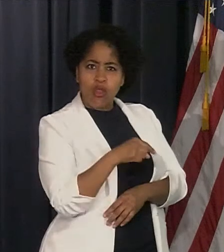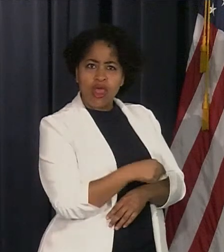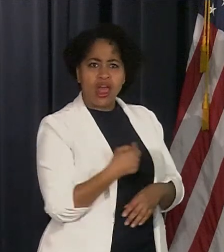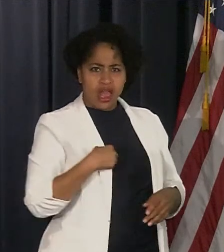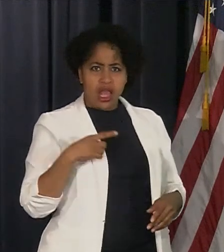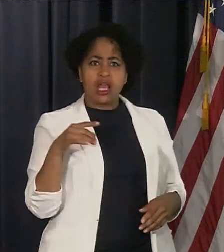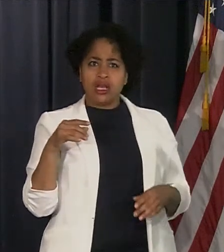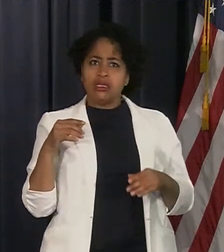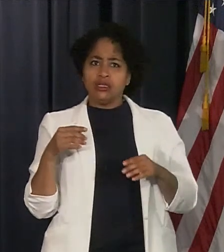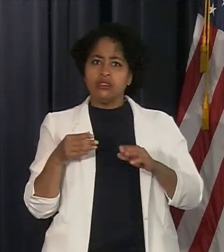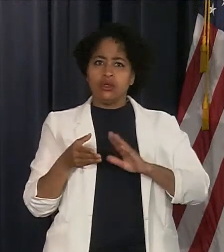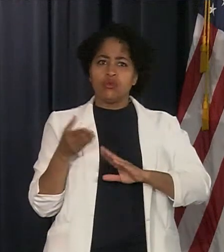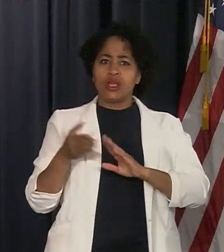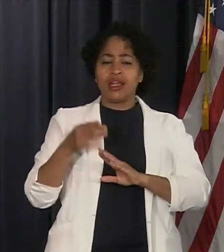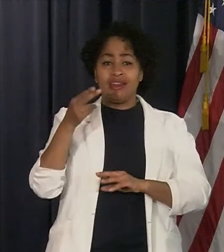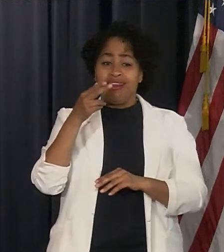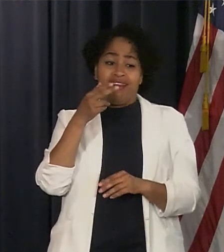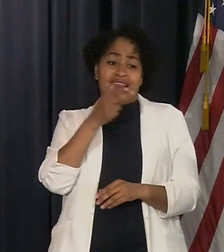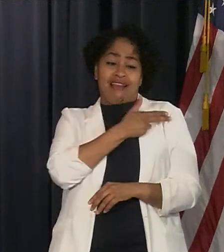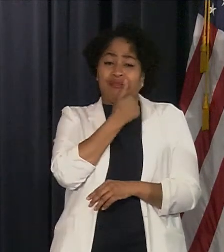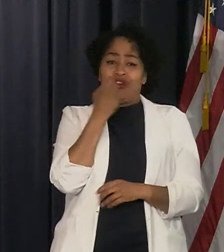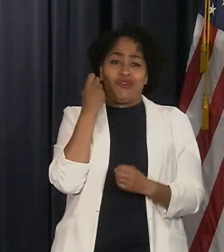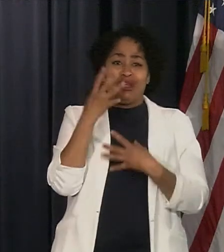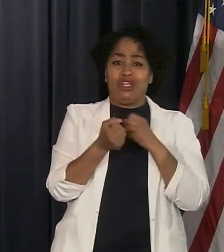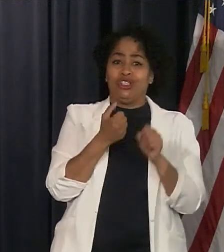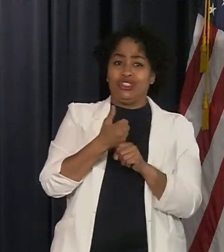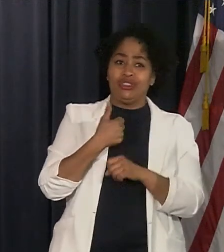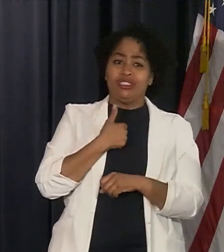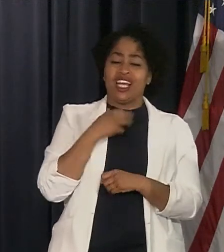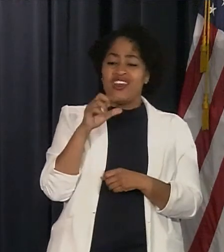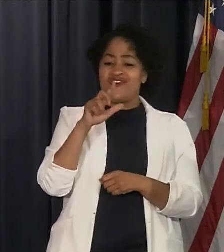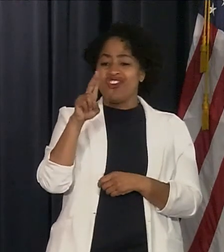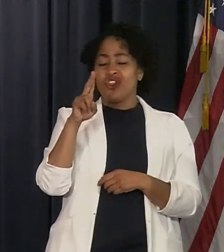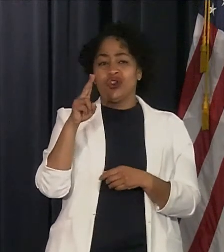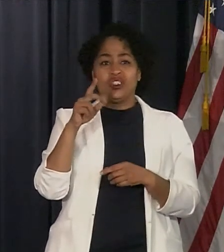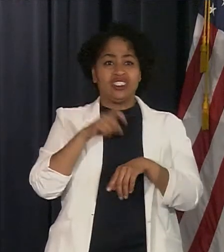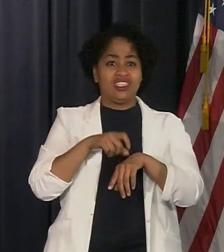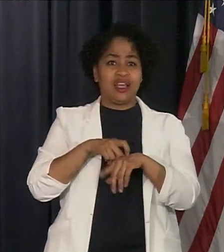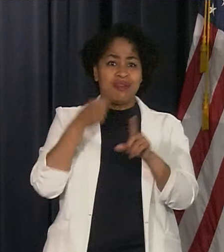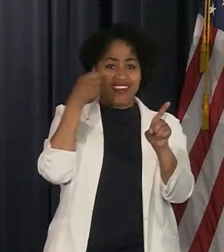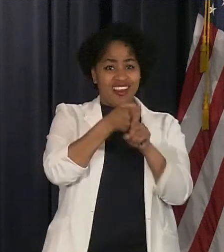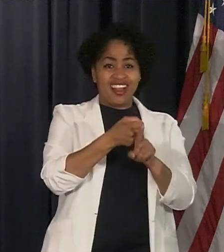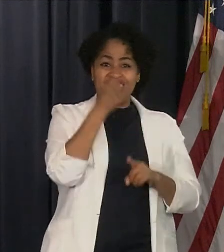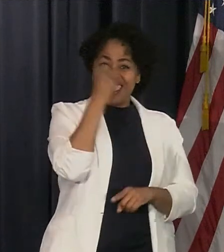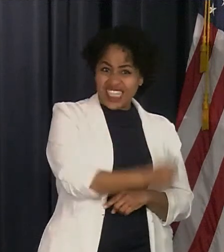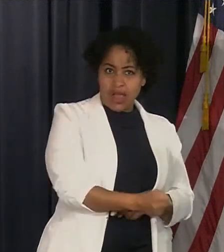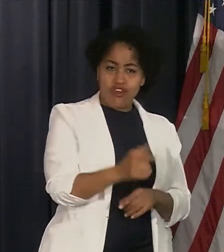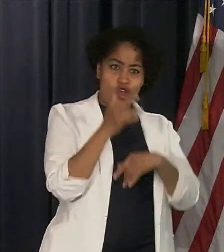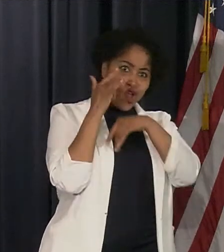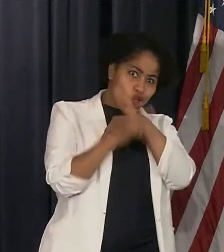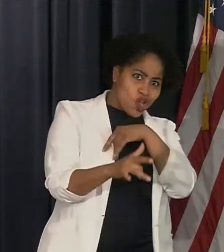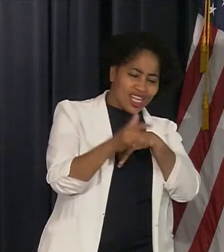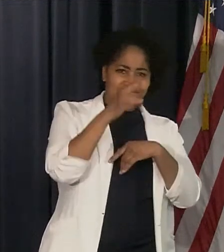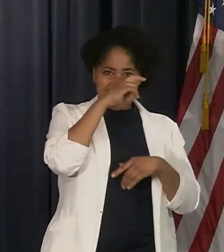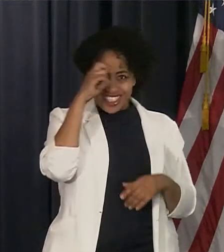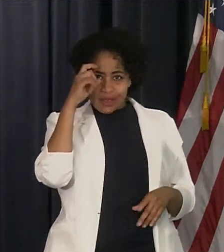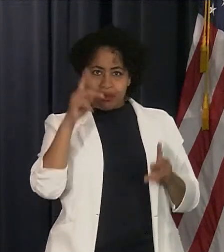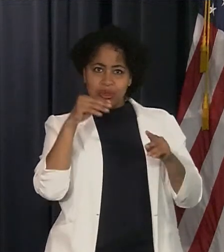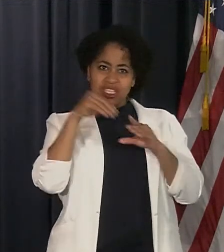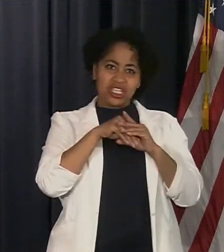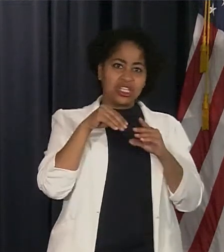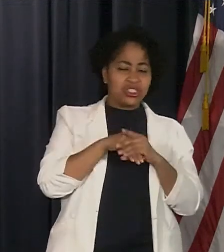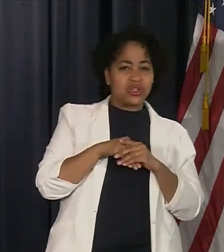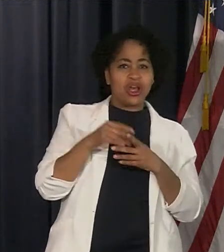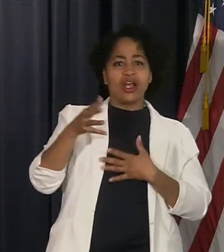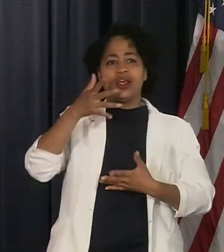a hospital system for years. And the flu season tends to hit the South earlier in the summer when people are indoors and